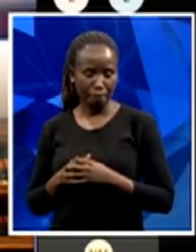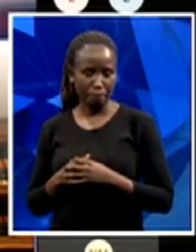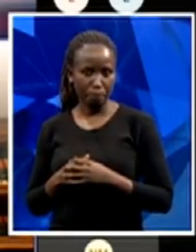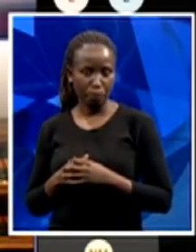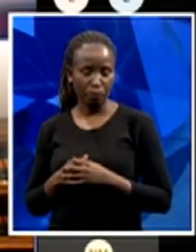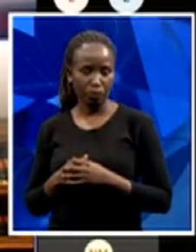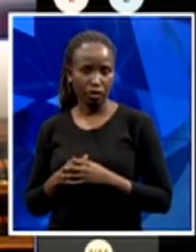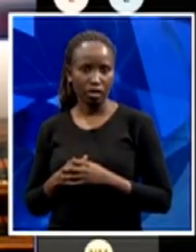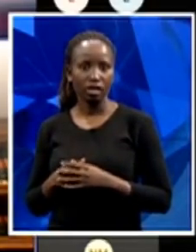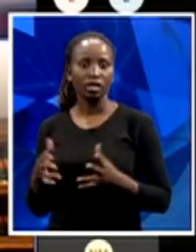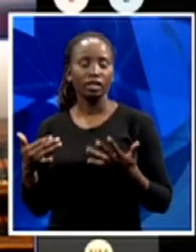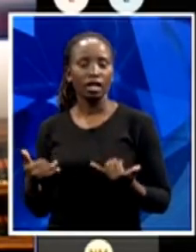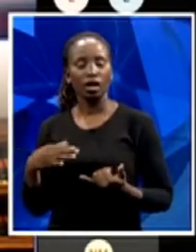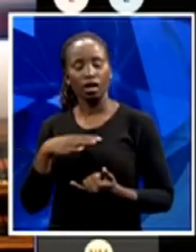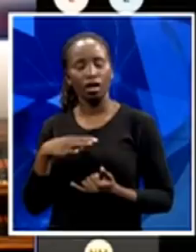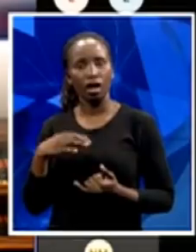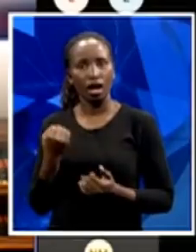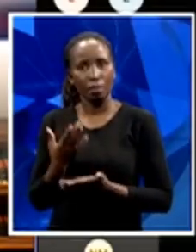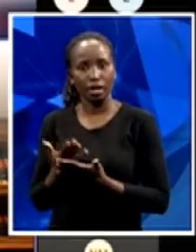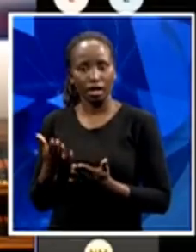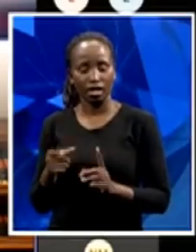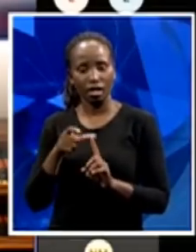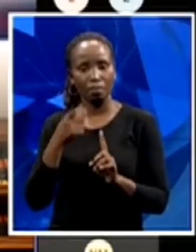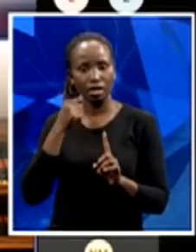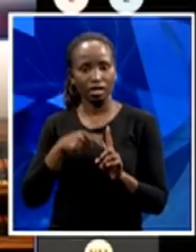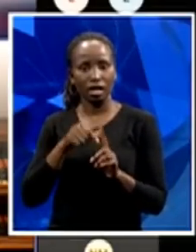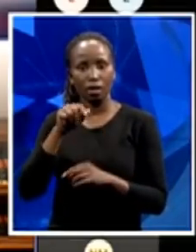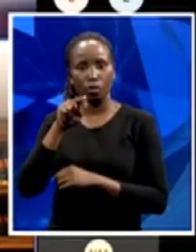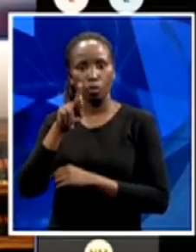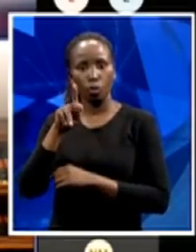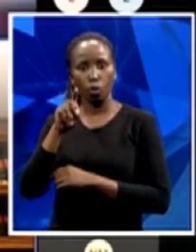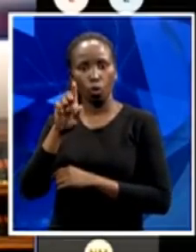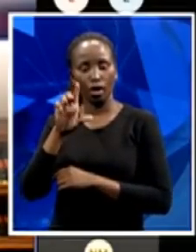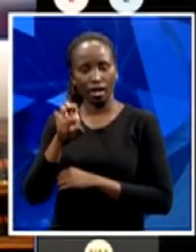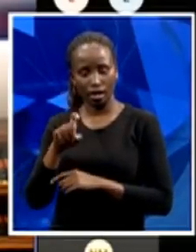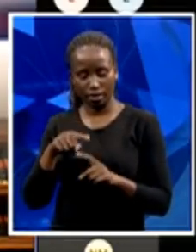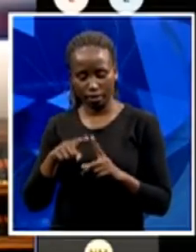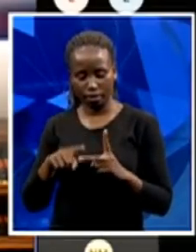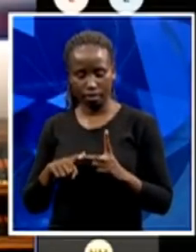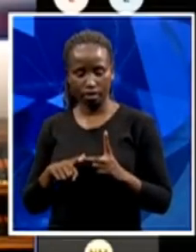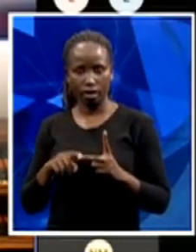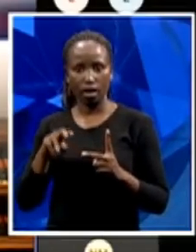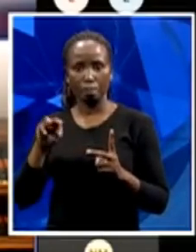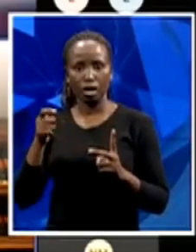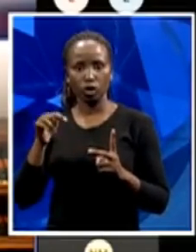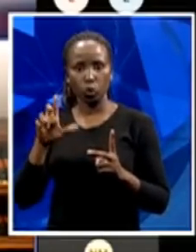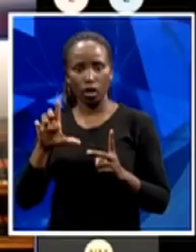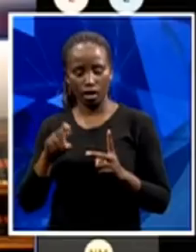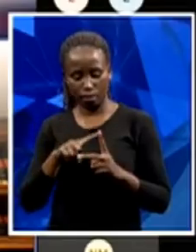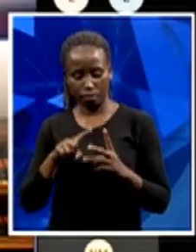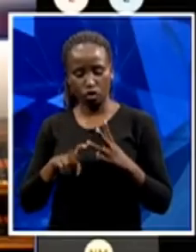Mr. Tabang Lawrence Nkoke, the Fisile Dabi region of the ANC, the Arthur Pitso branch of the